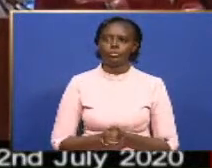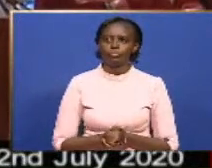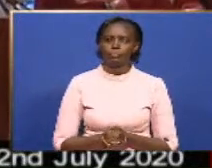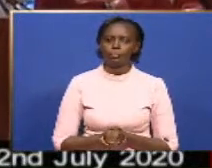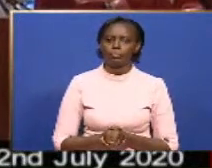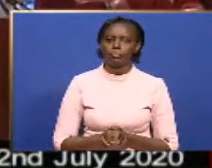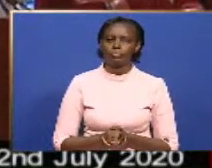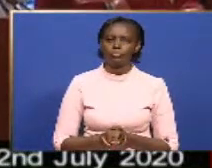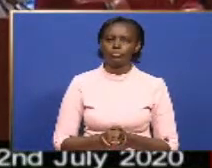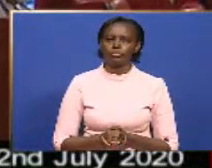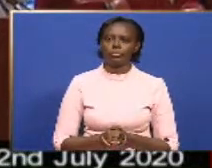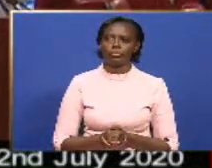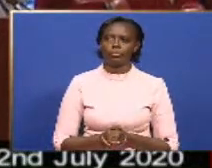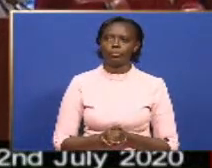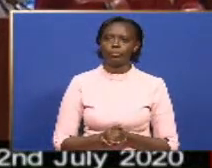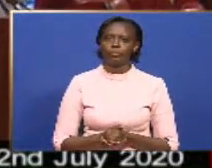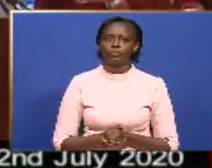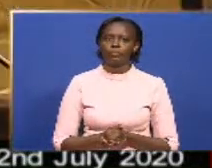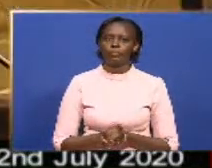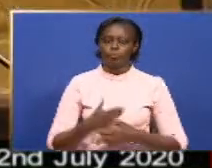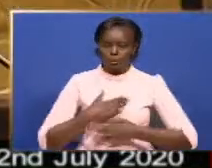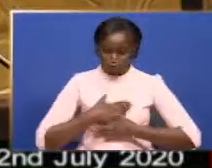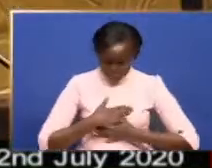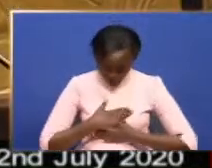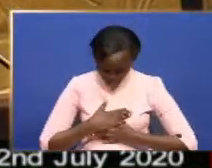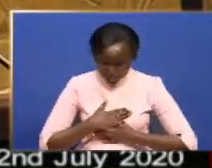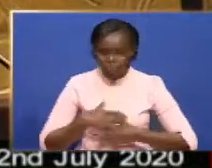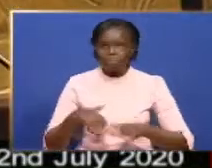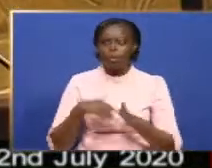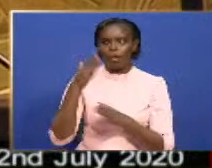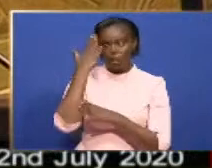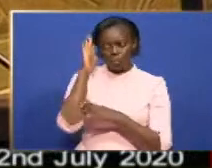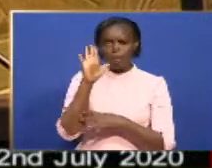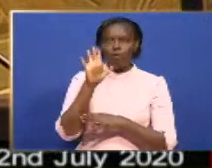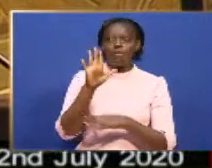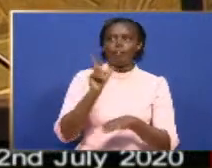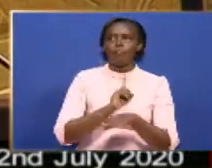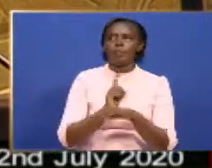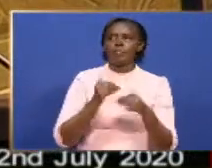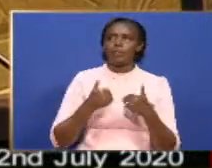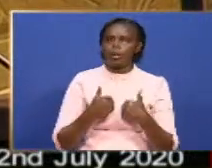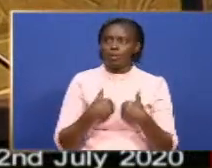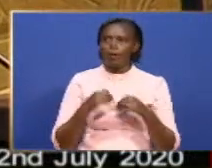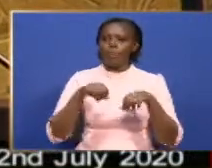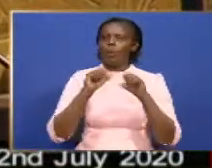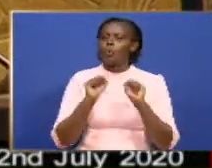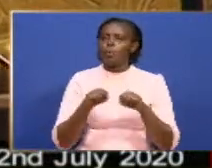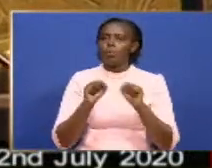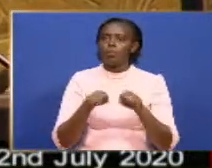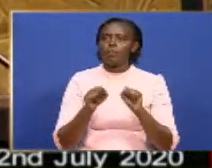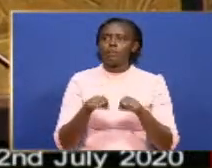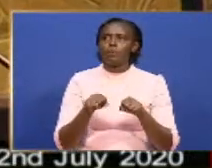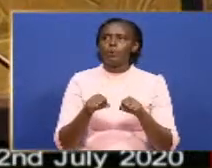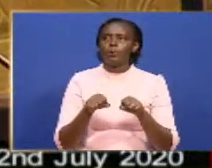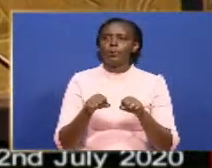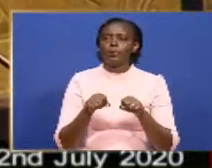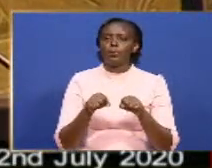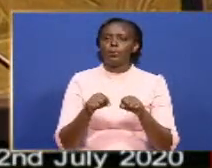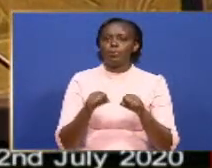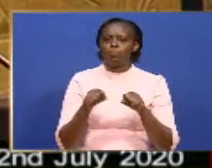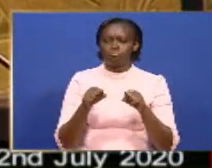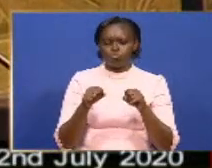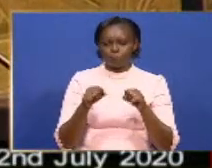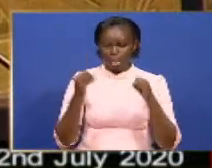Well said, Honorable Member. Honorable Members, please take note that you have 5 minutes so that you can put your thoughts in